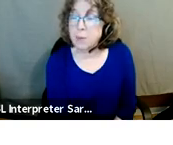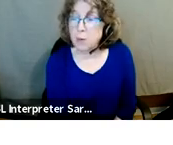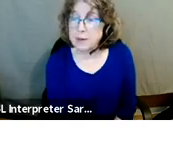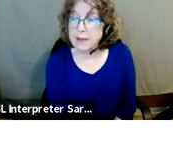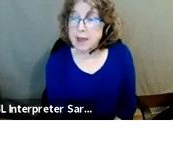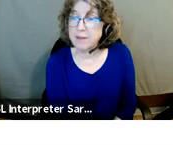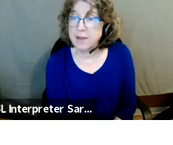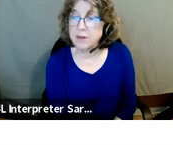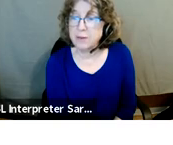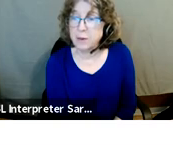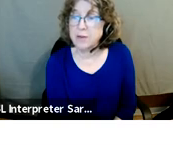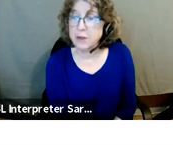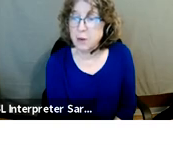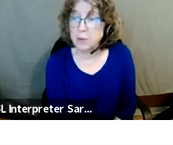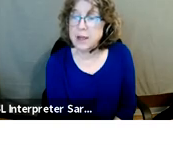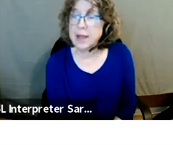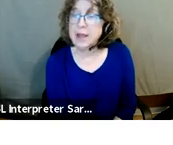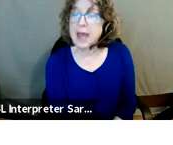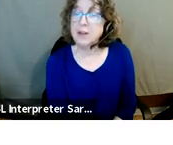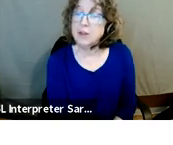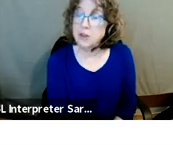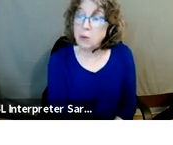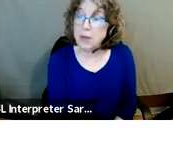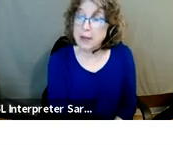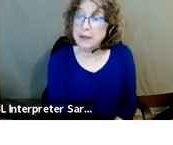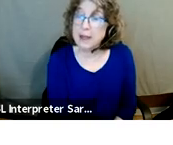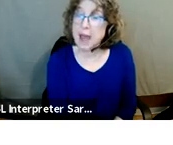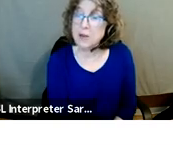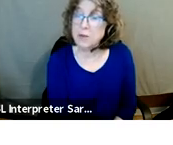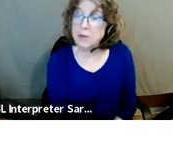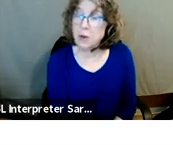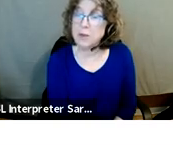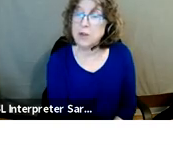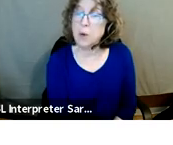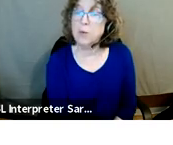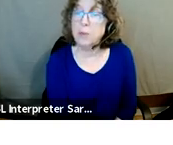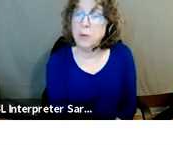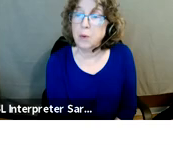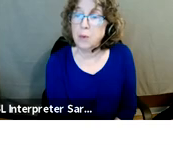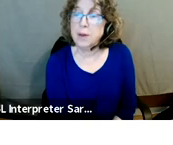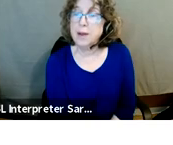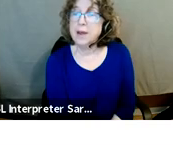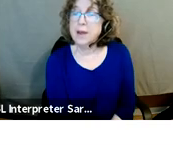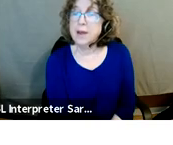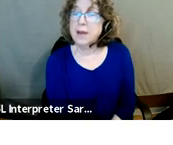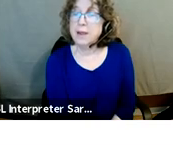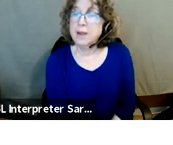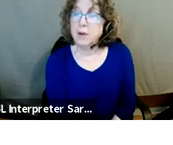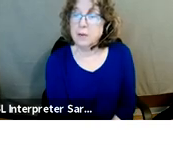It's really important to have the facial expression, the tone, and to show that. And you show the tone through